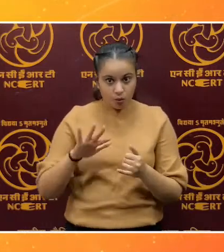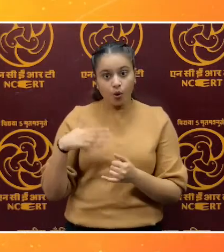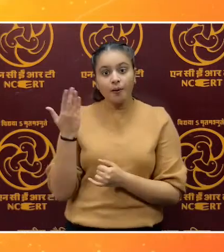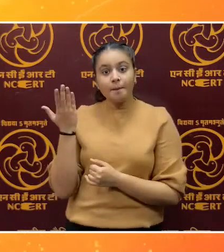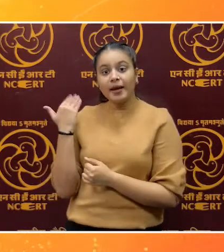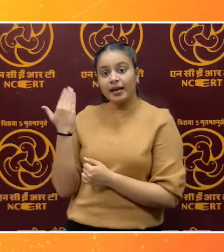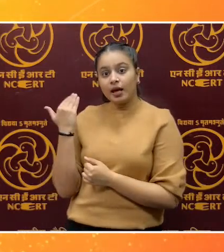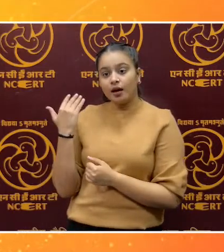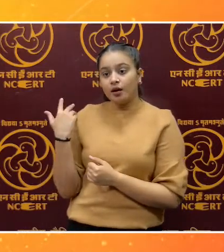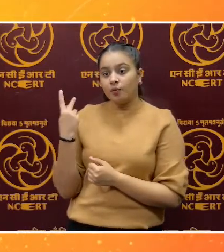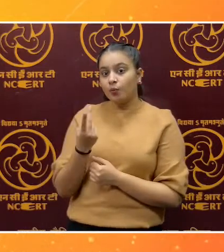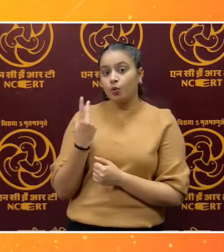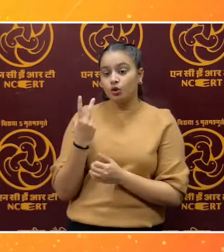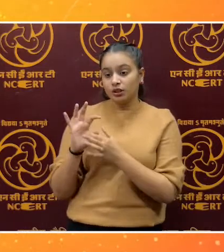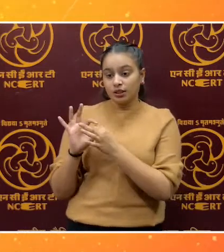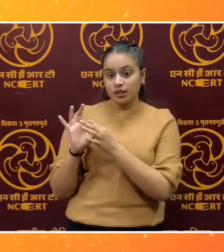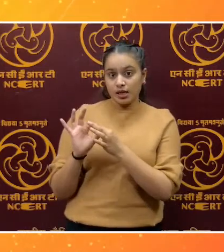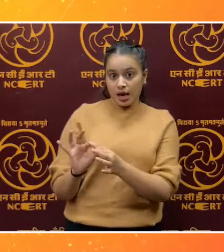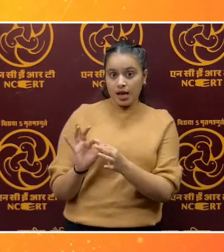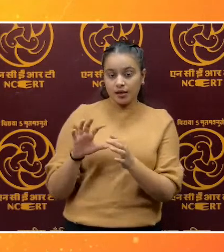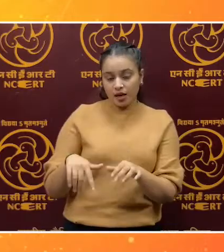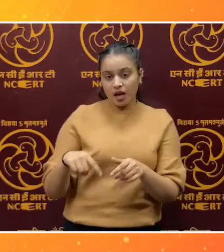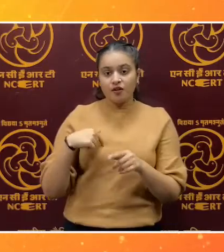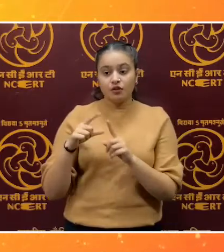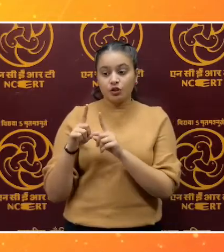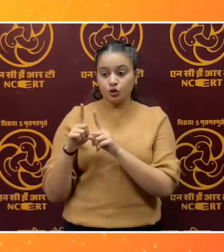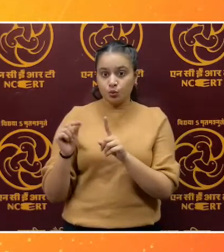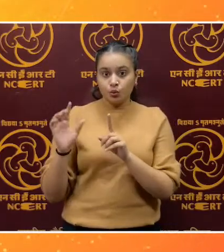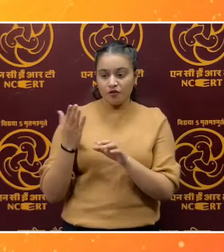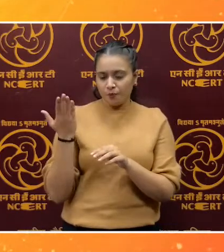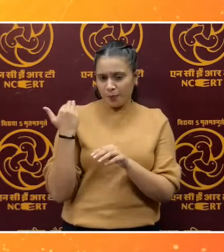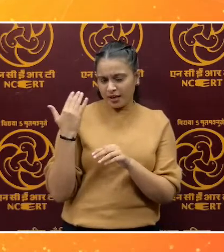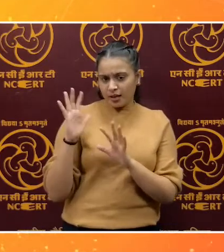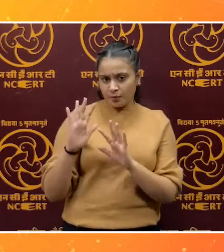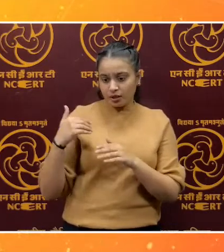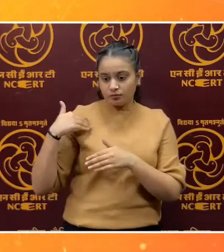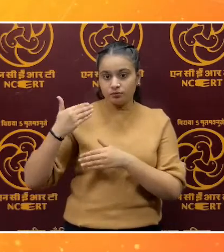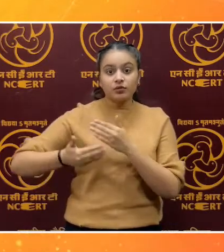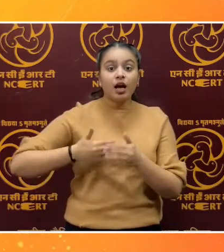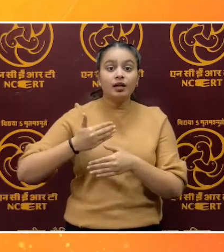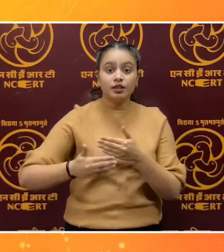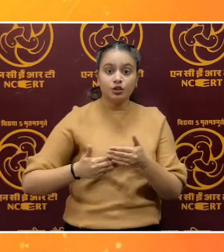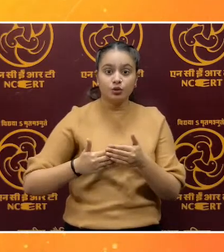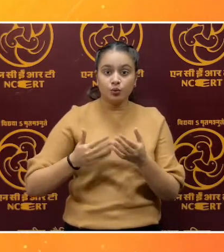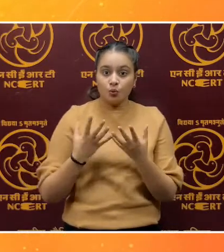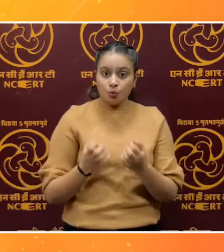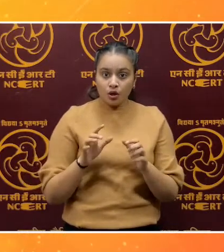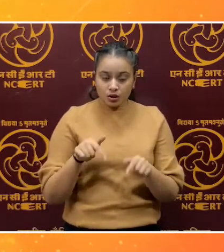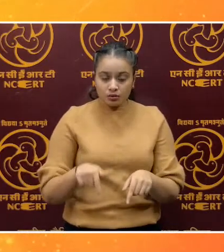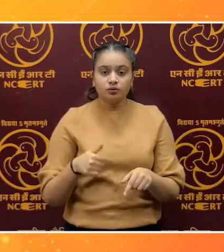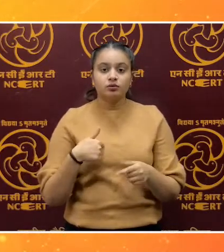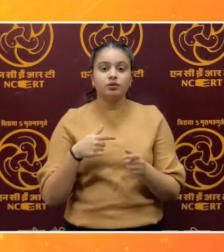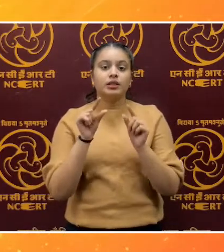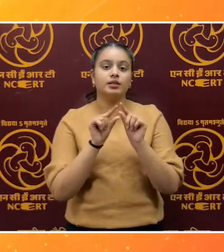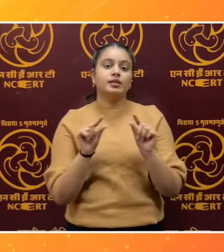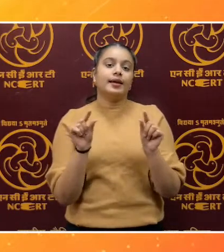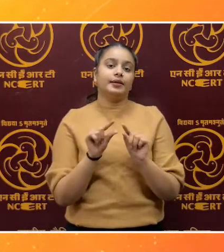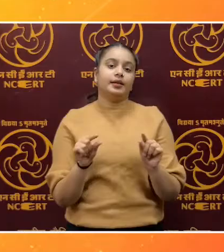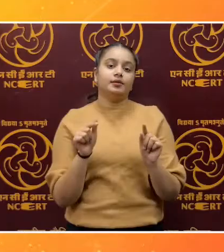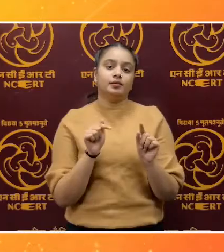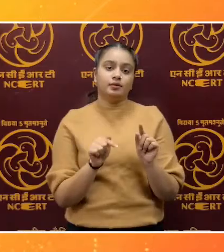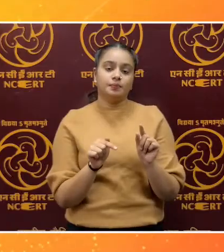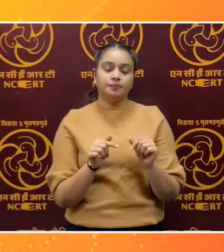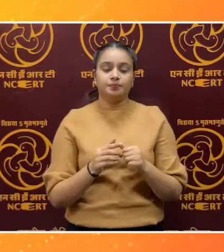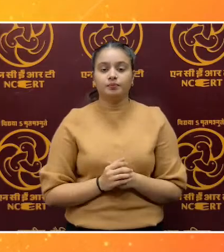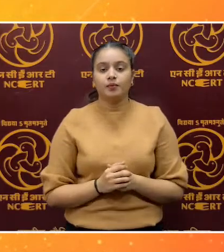past, like something which I've been doing in past, but now I continue to do it. Okay. That is called, there you use present